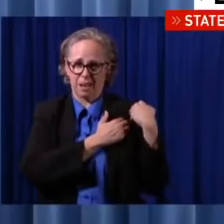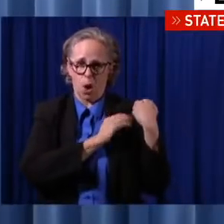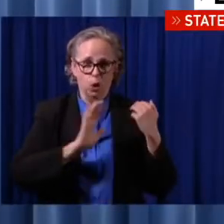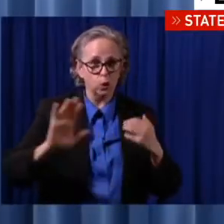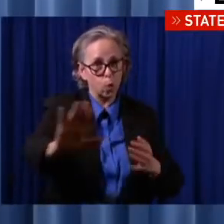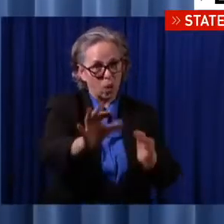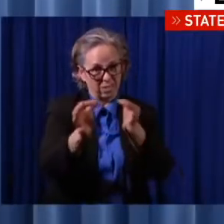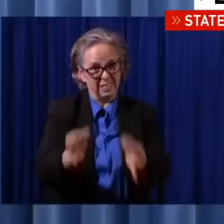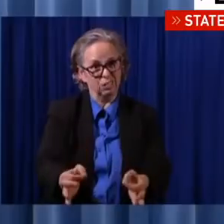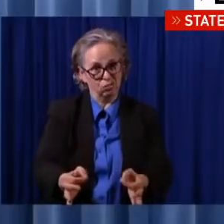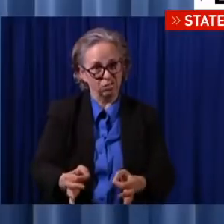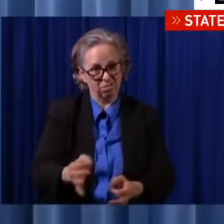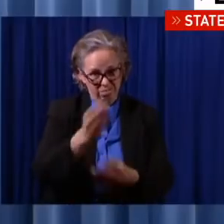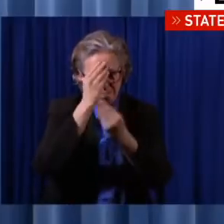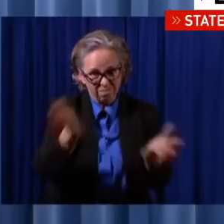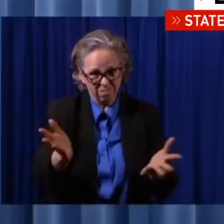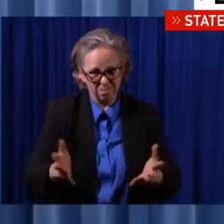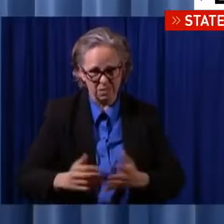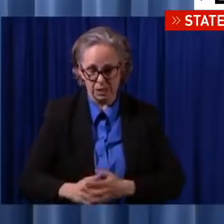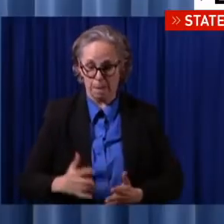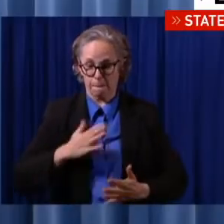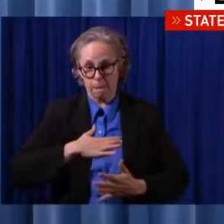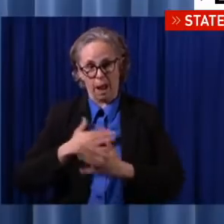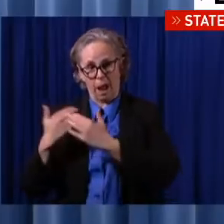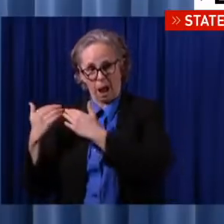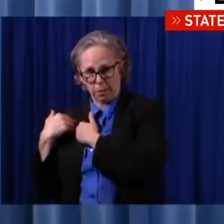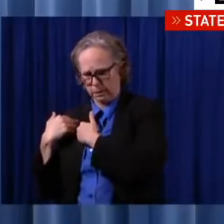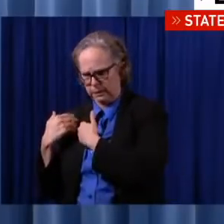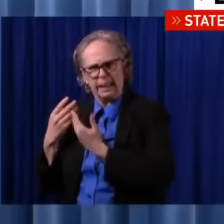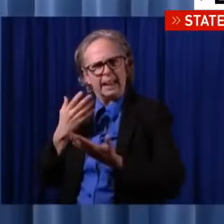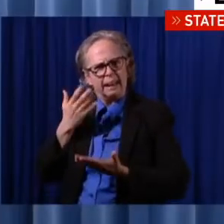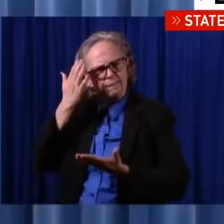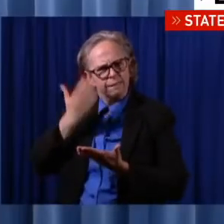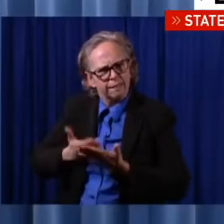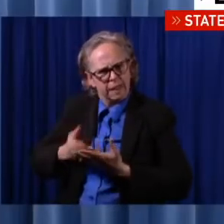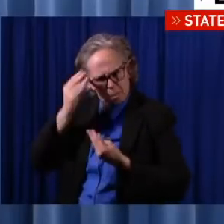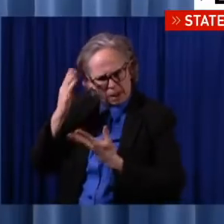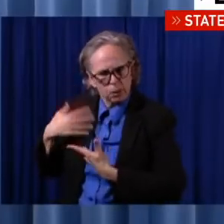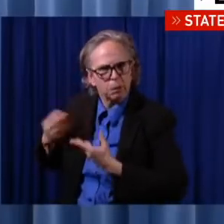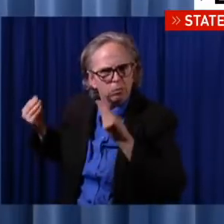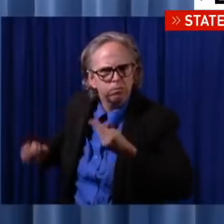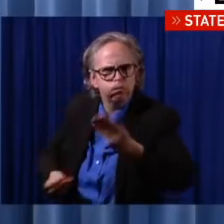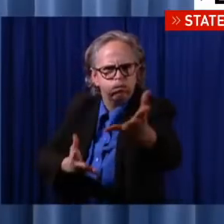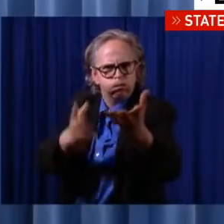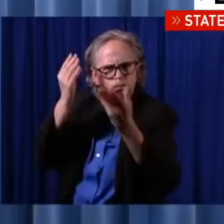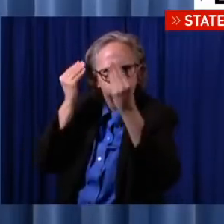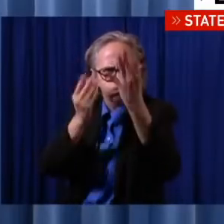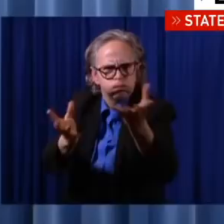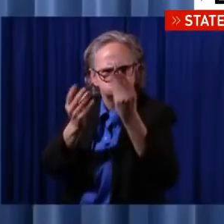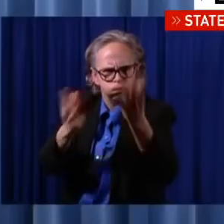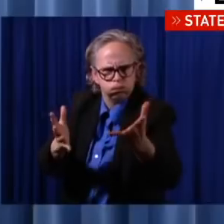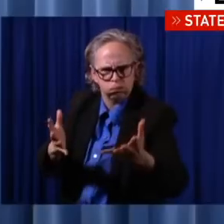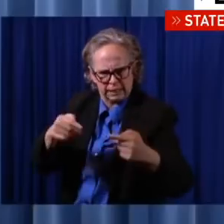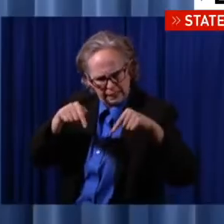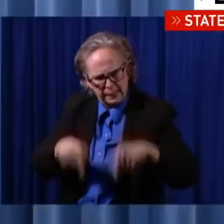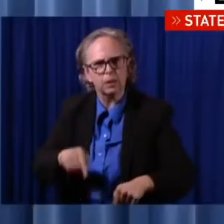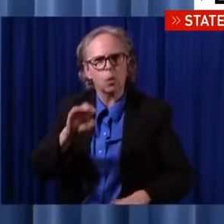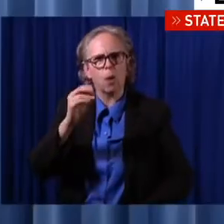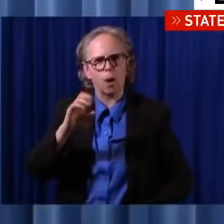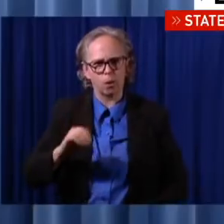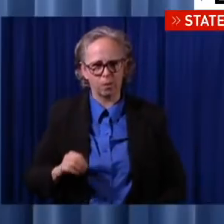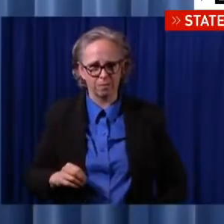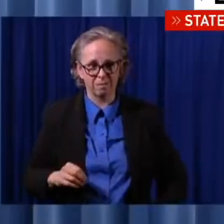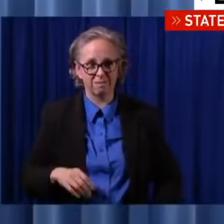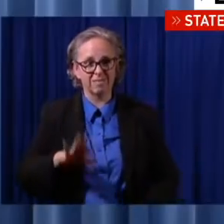much facts out from every source we can to the people of the state of Ohio. And the other thing is to continue, frankly, to work on the